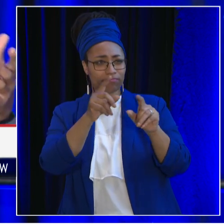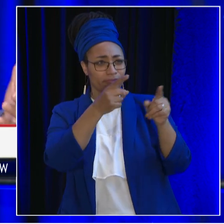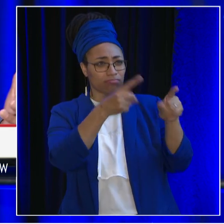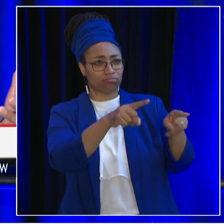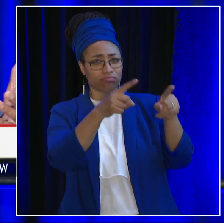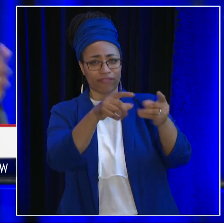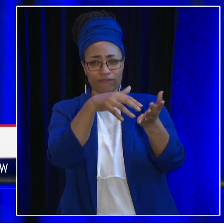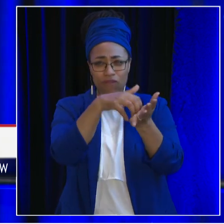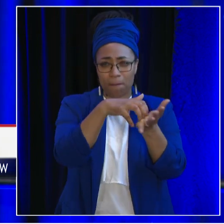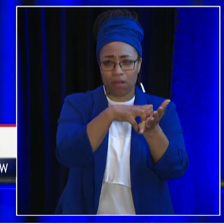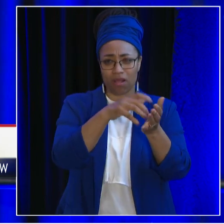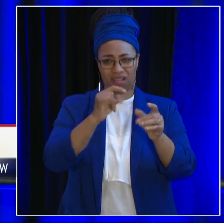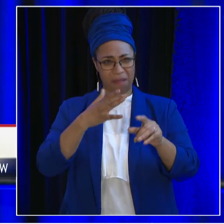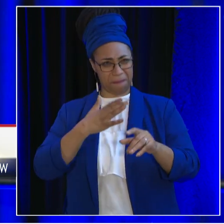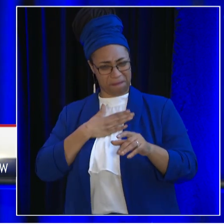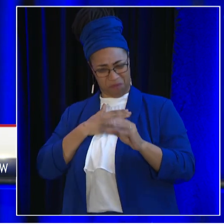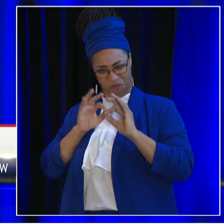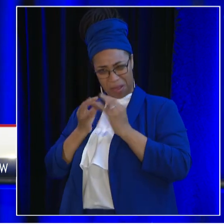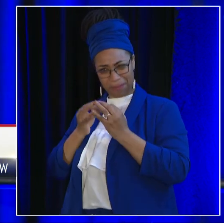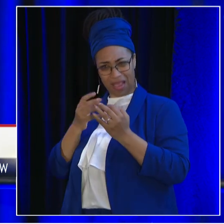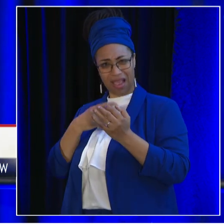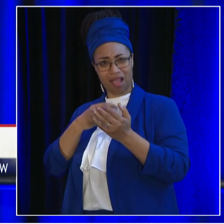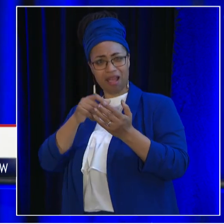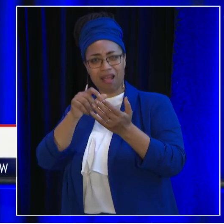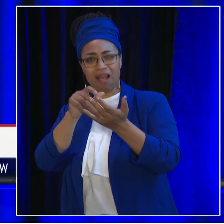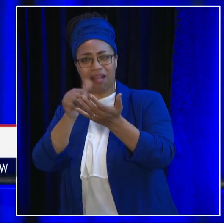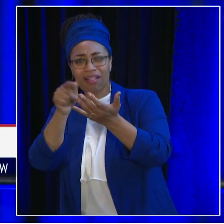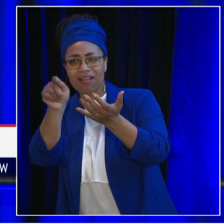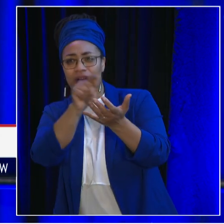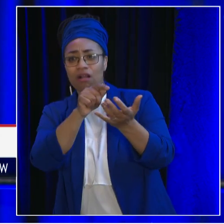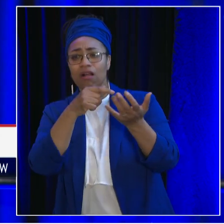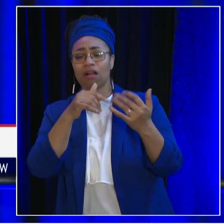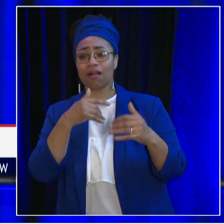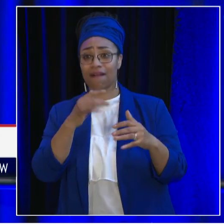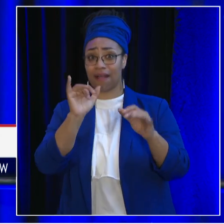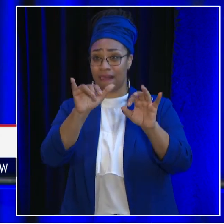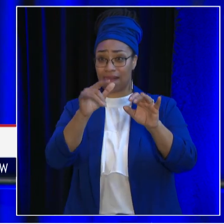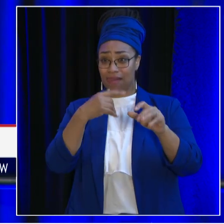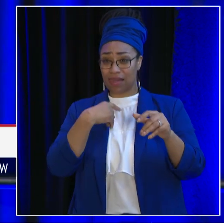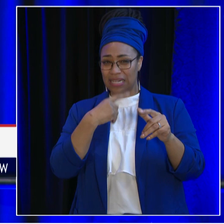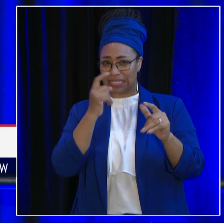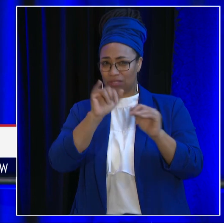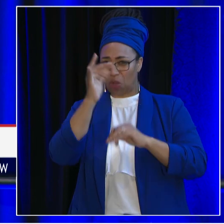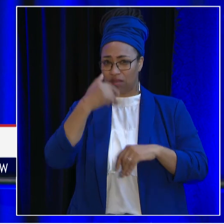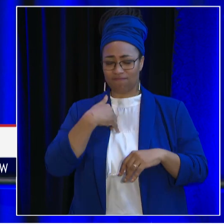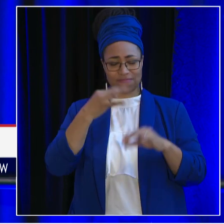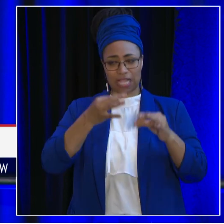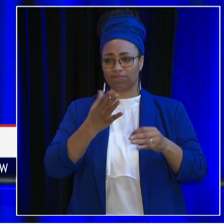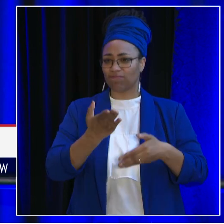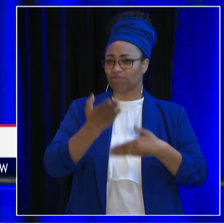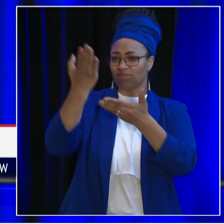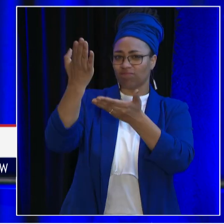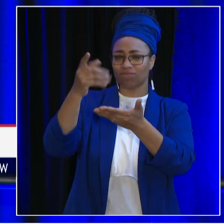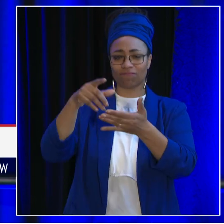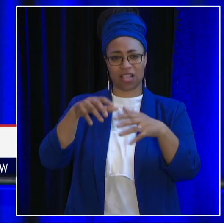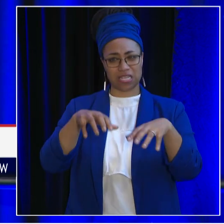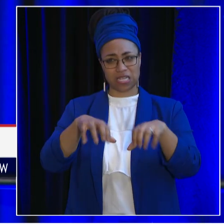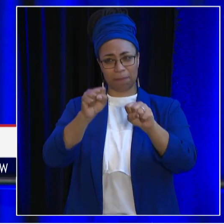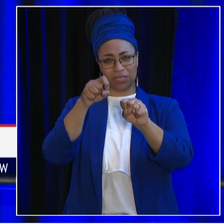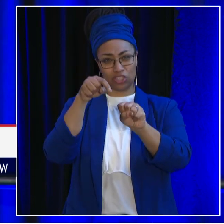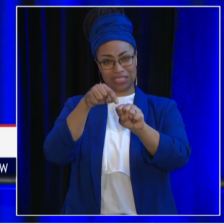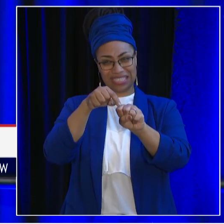mother's story and why she put me up for adoption at birth, that she was exactly the person I had been fighting for my whole